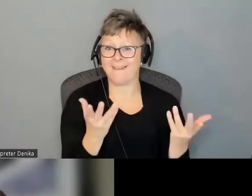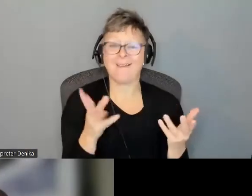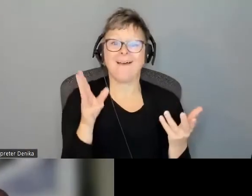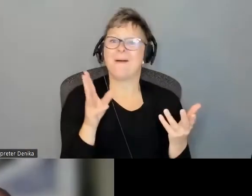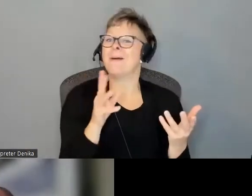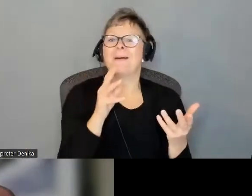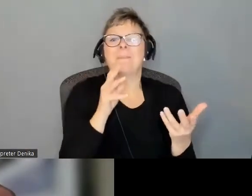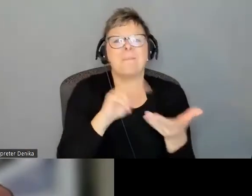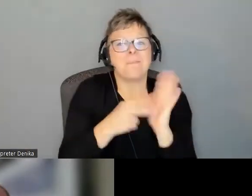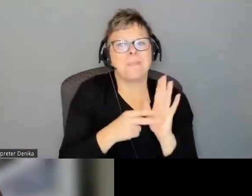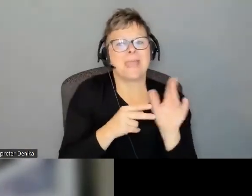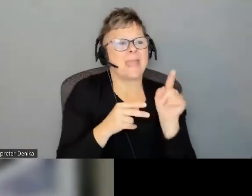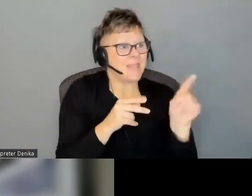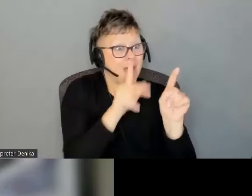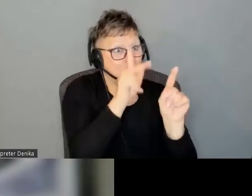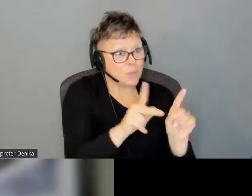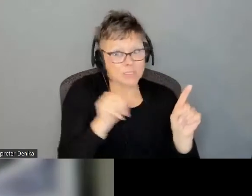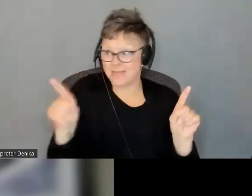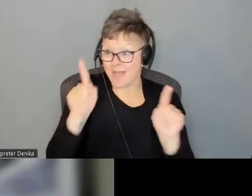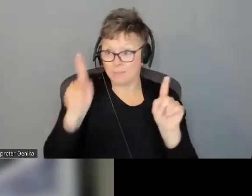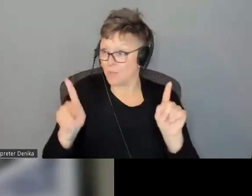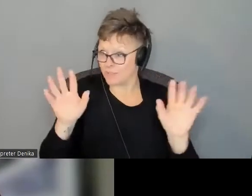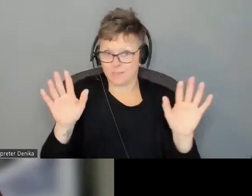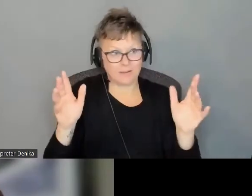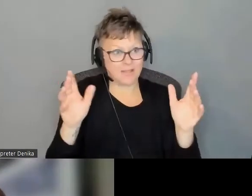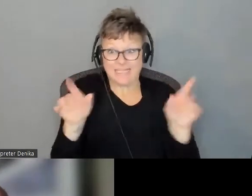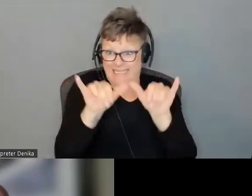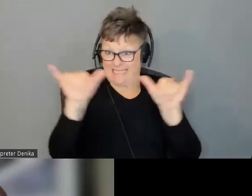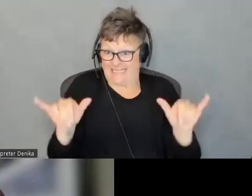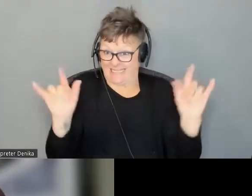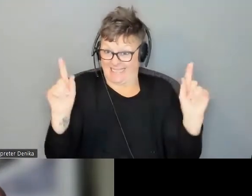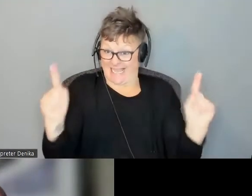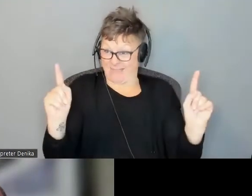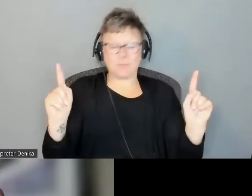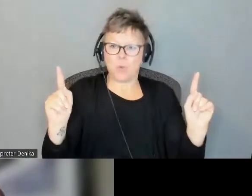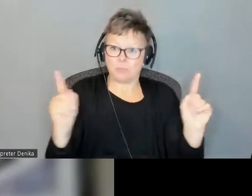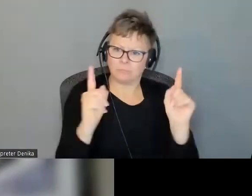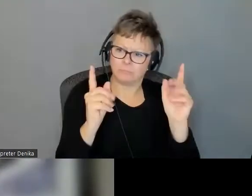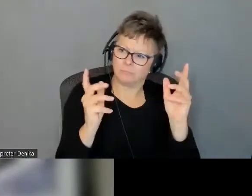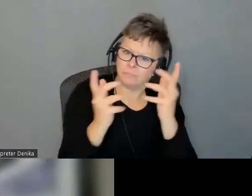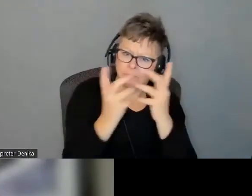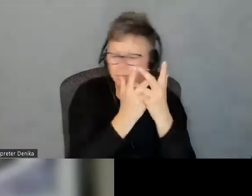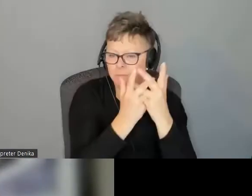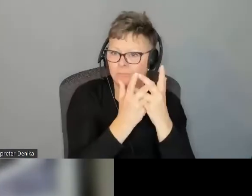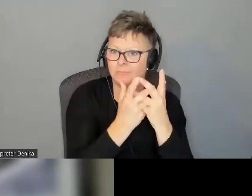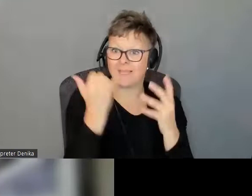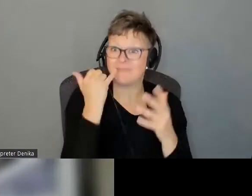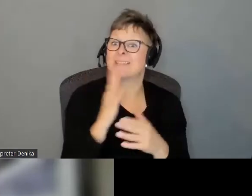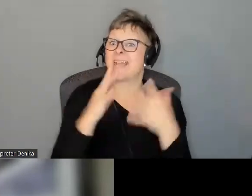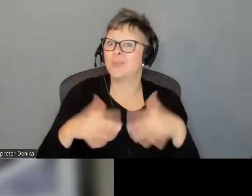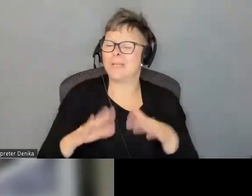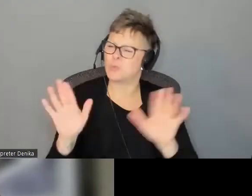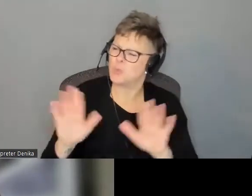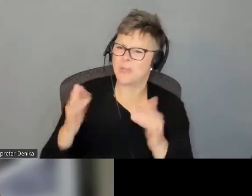other. And so what he did is he got a lot of low social people. So when he talked too much, we would be like, okay, it's time to work.